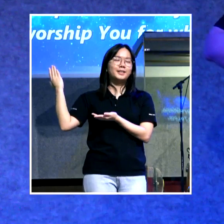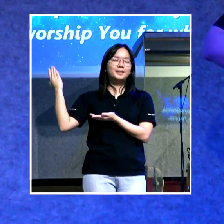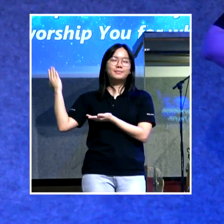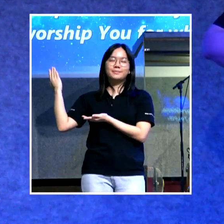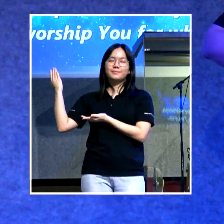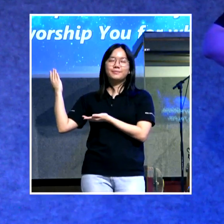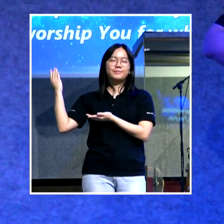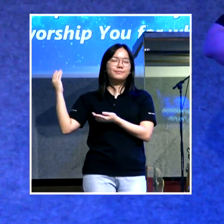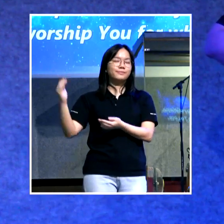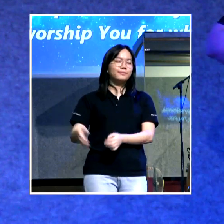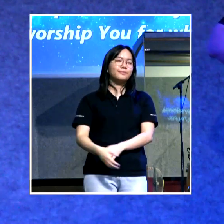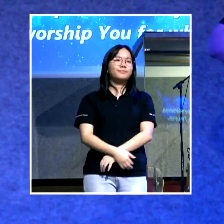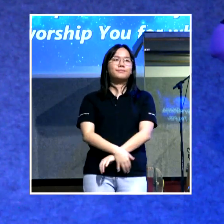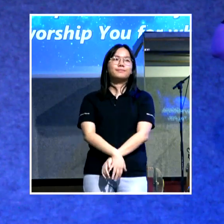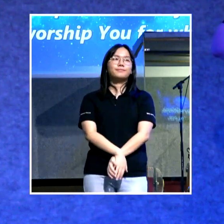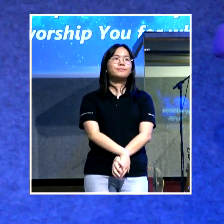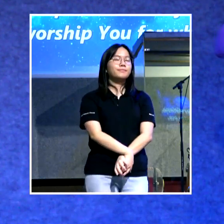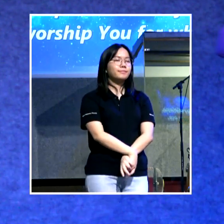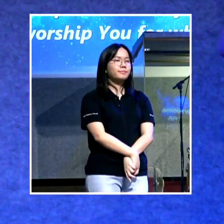are. Yes, Lord.